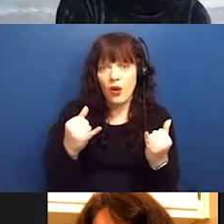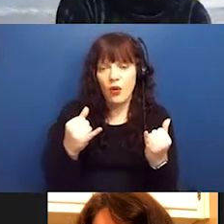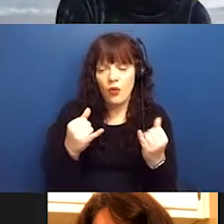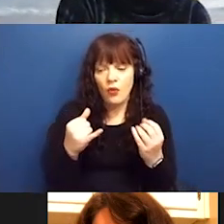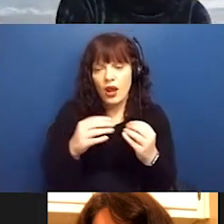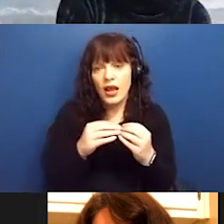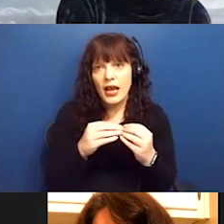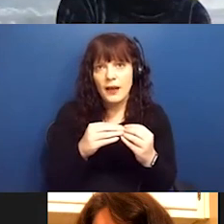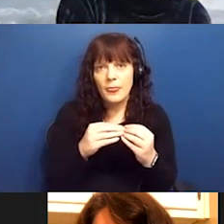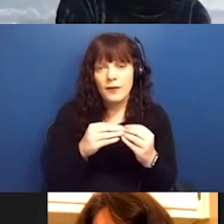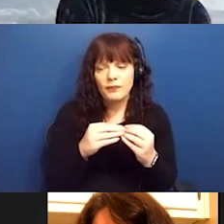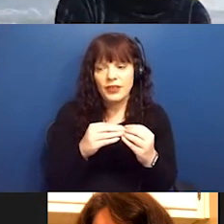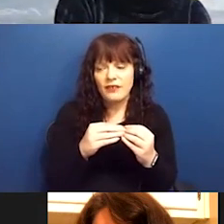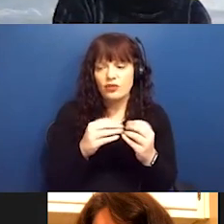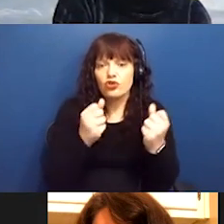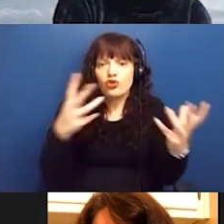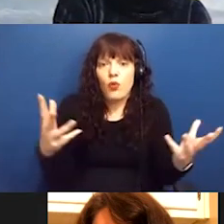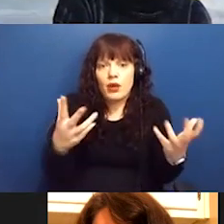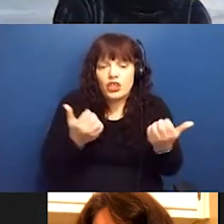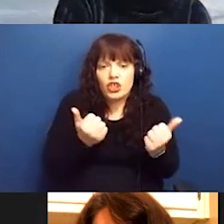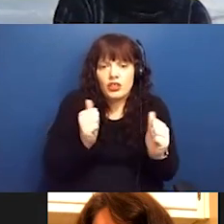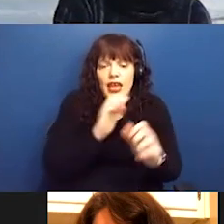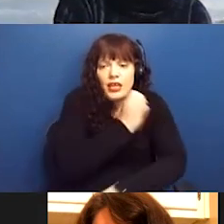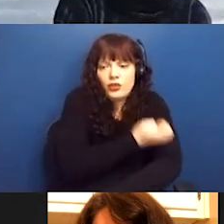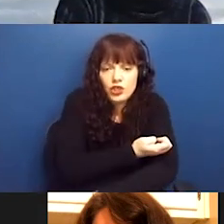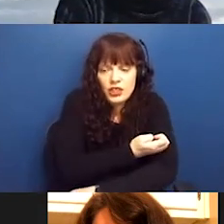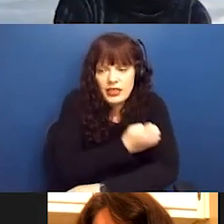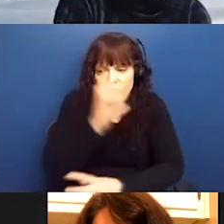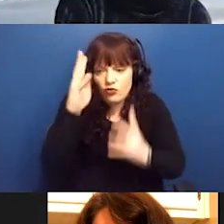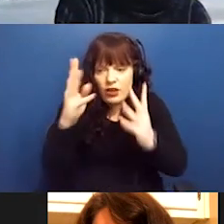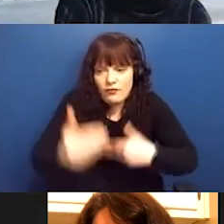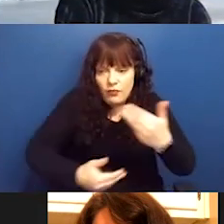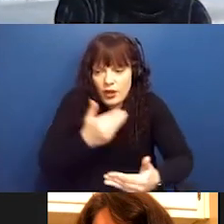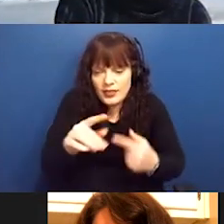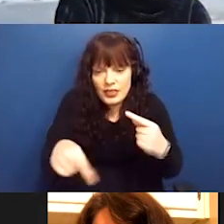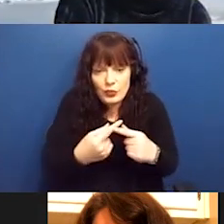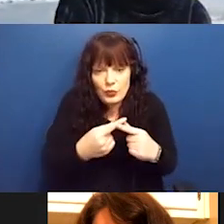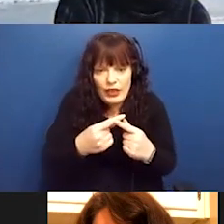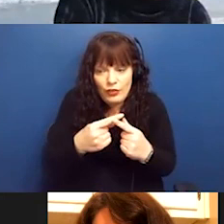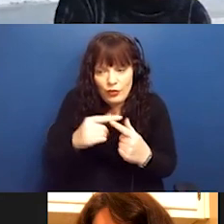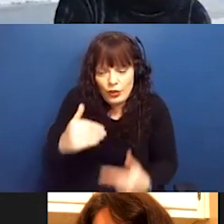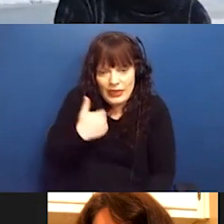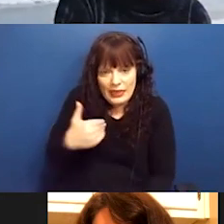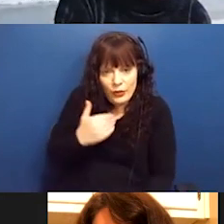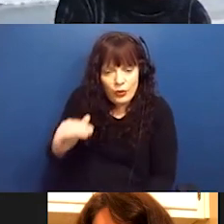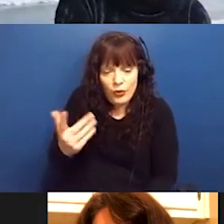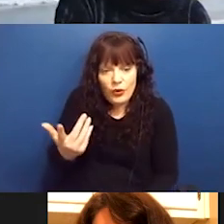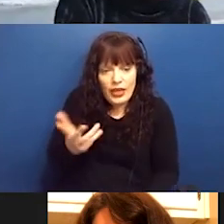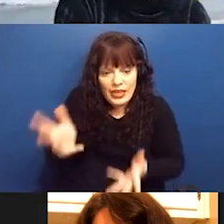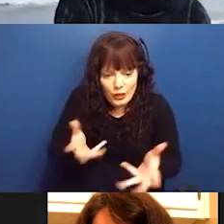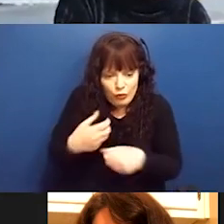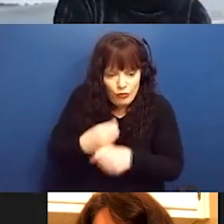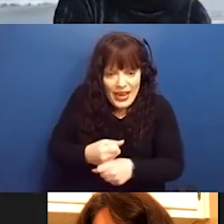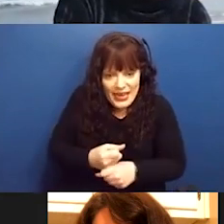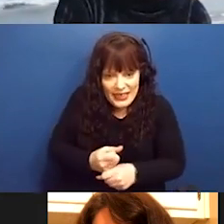I put so much energy into the creative process with them when they're little, in creating them and making them